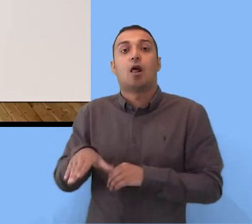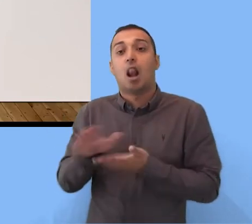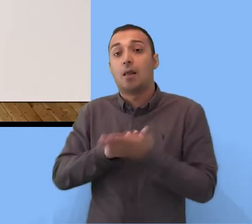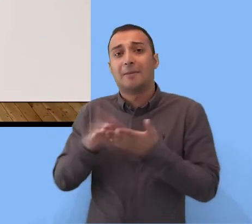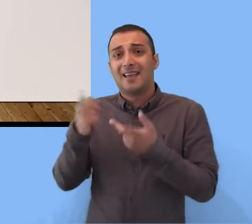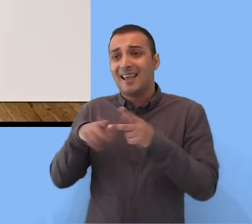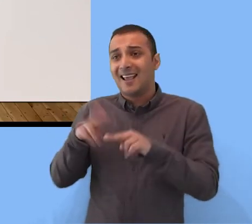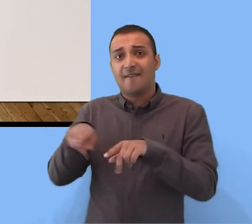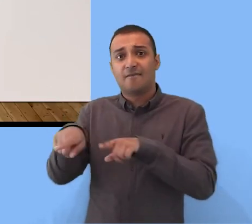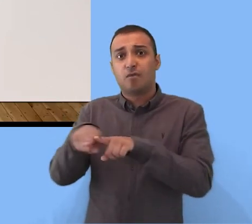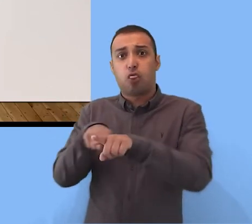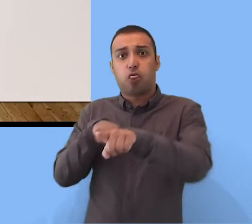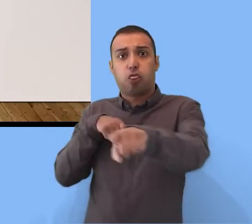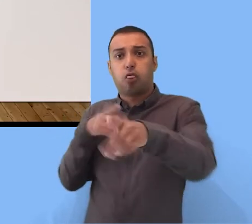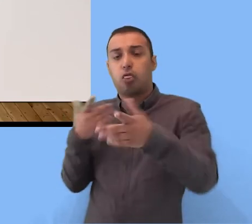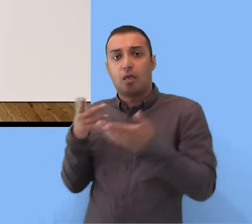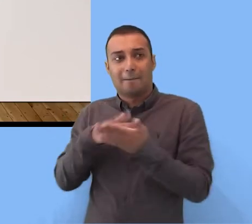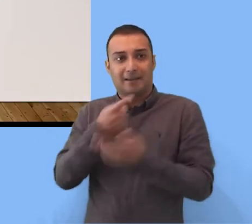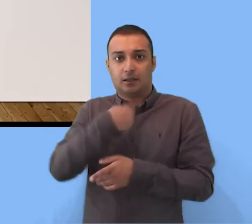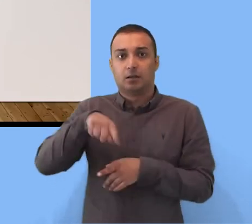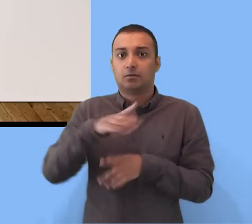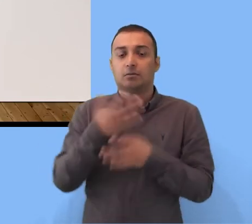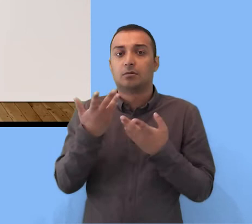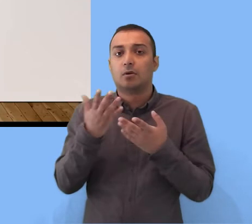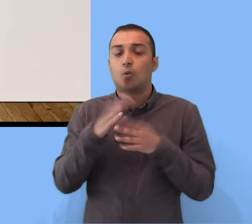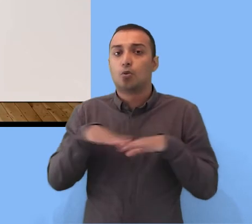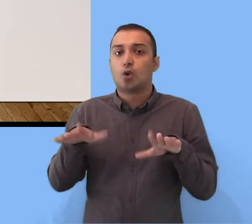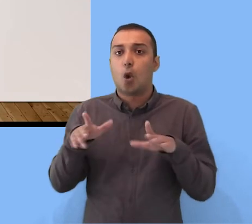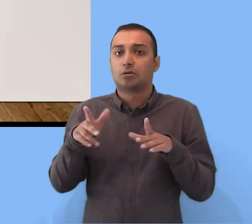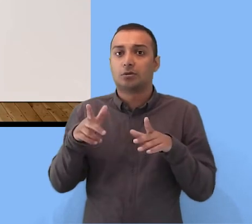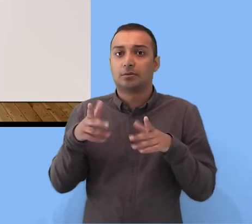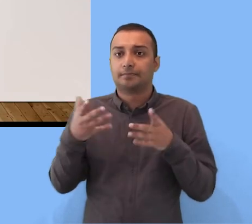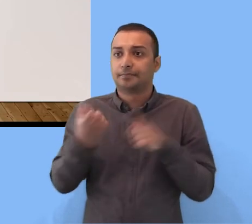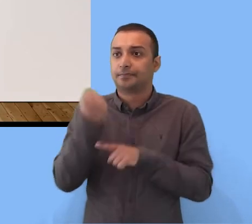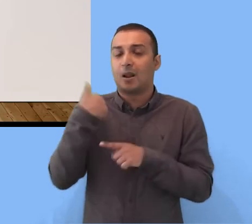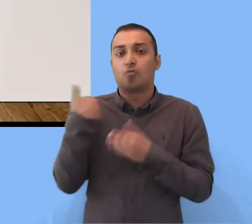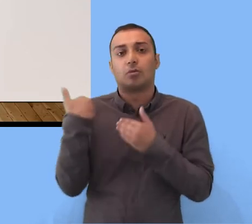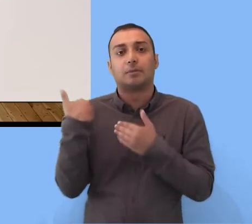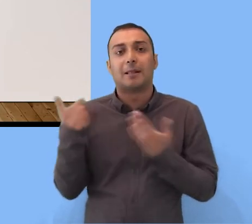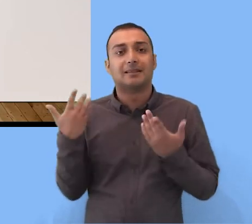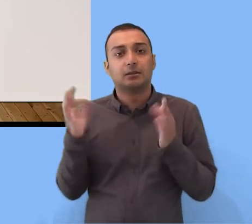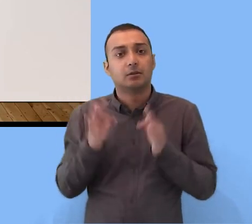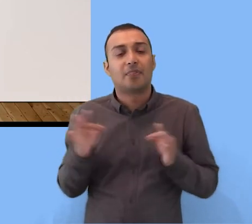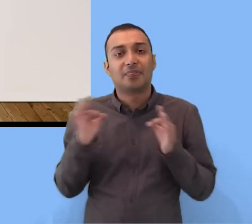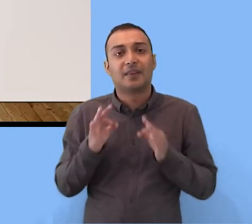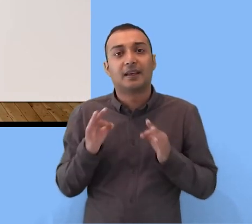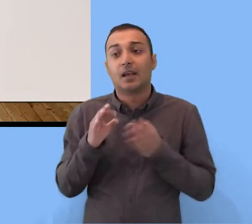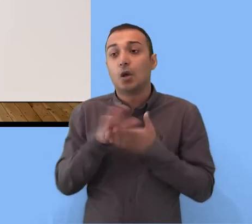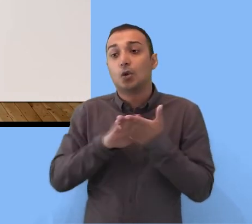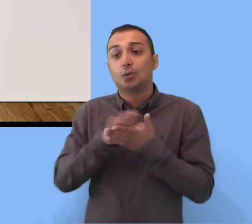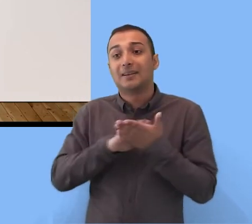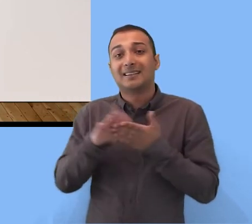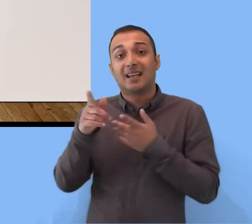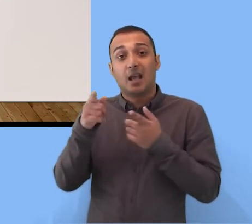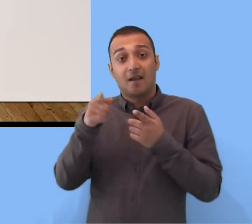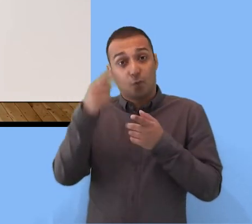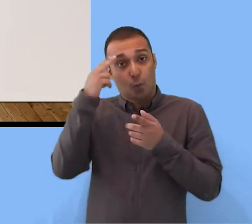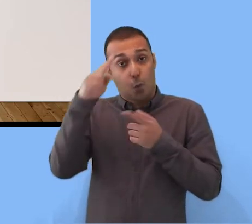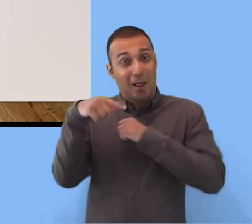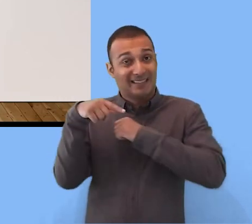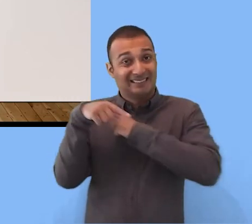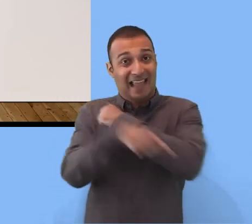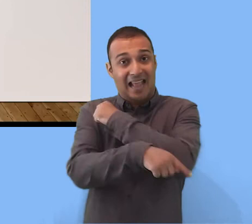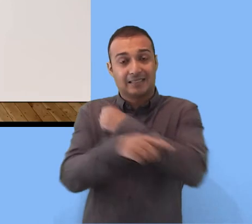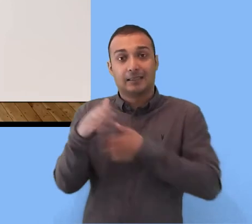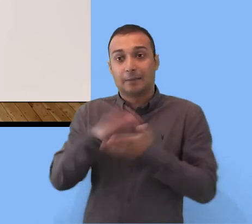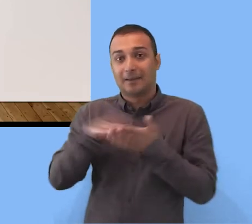the movement to an idea of an educational debt removes the emphasis on the child and puts the emphasis on all of us. And in some ways,